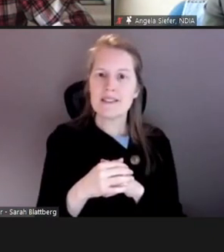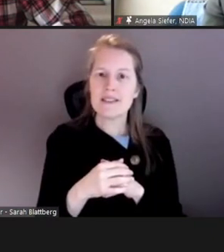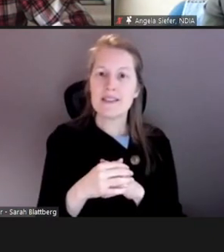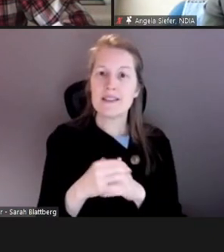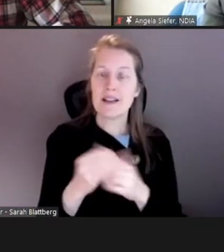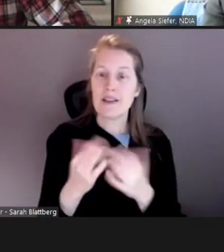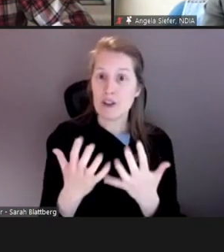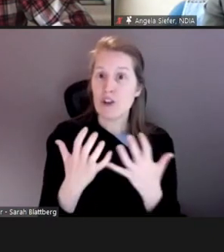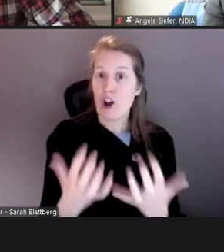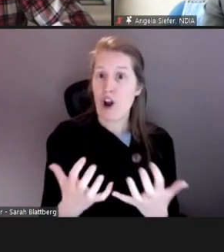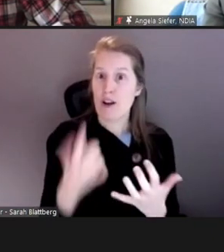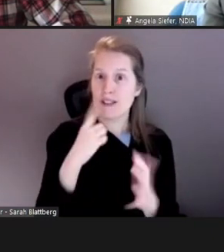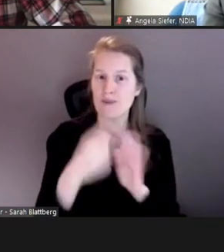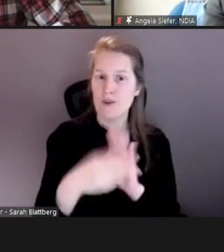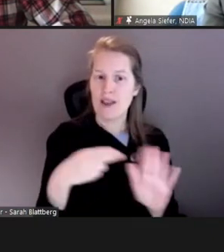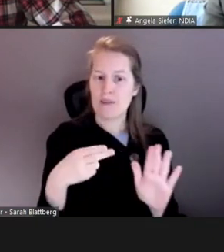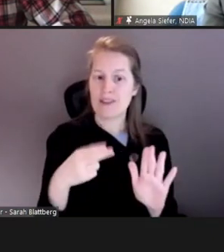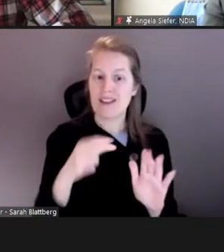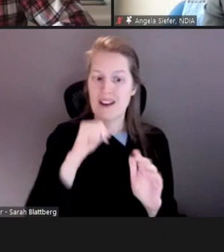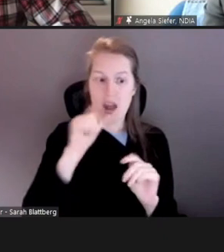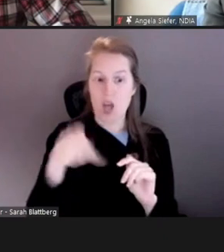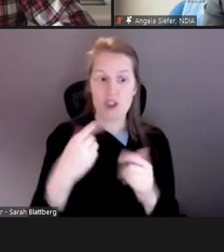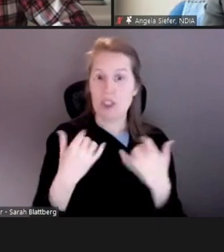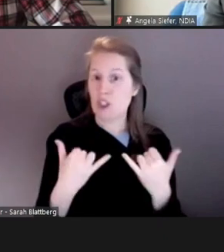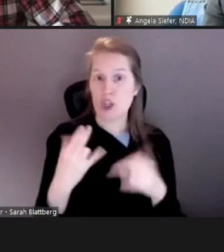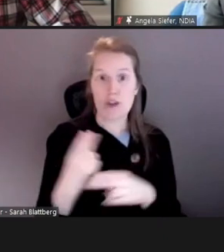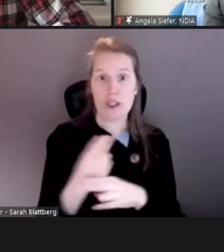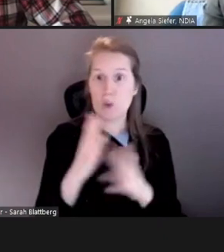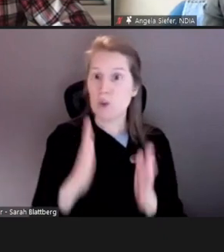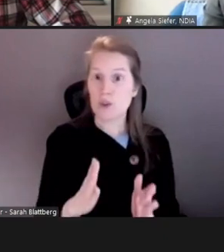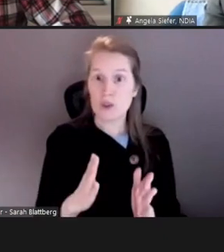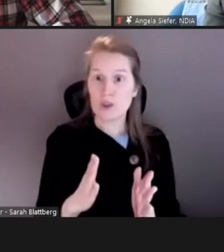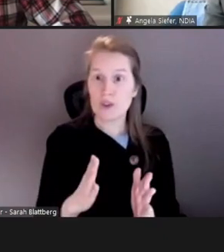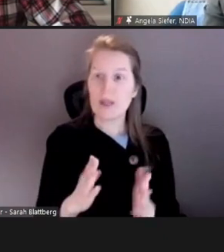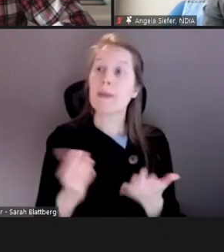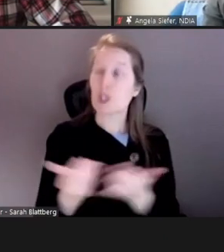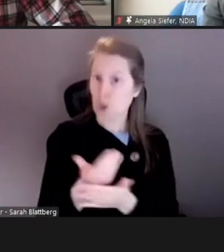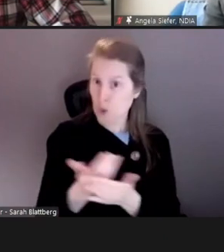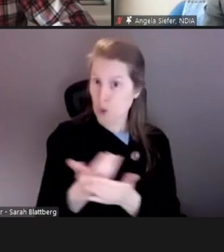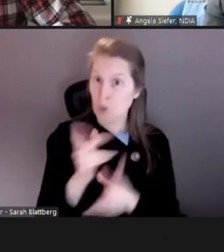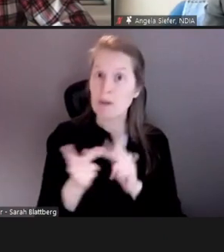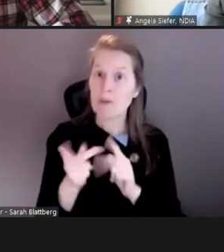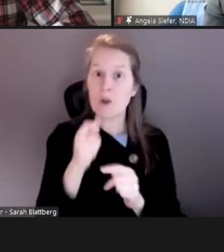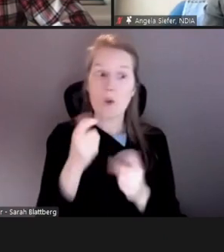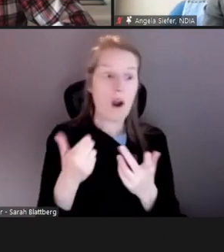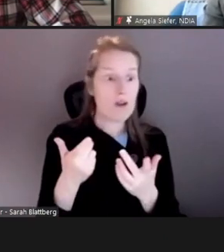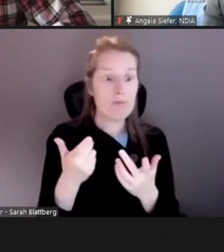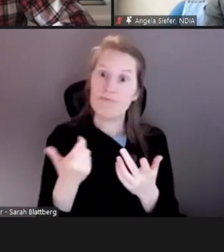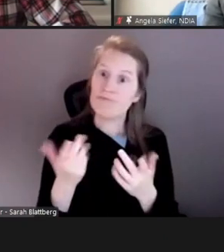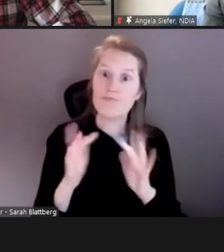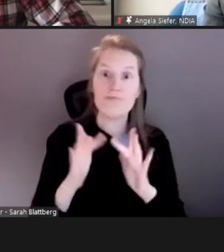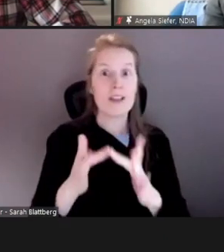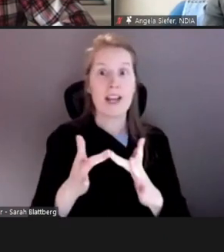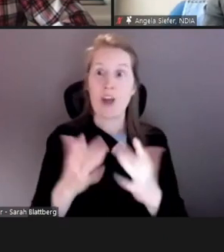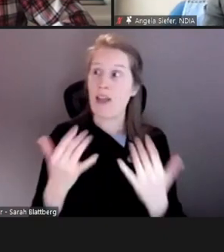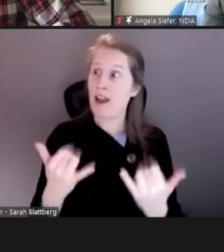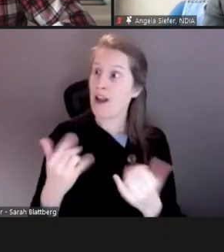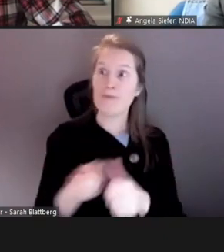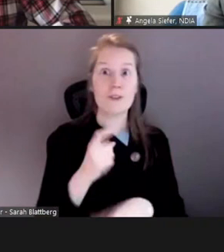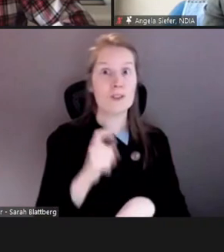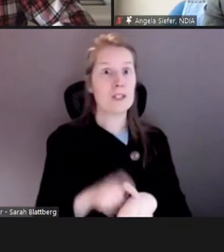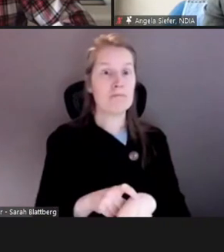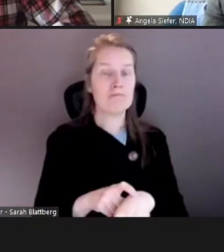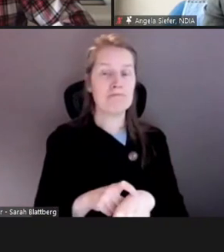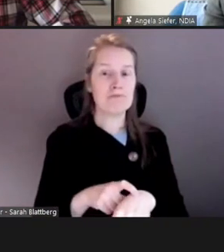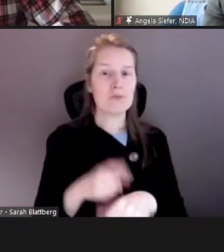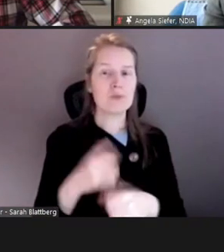these labels that is beyond current users, right? So it's new people coming to the internet, right? So as we think about our goals around